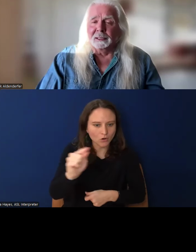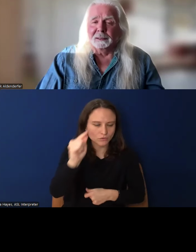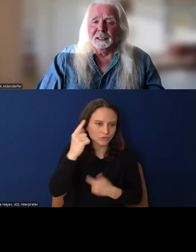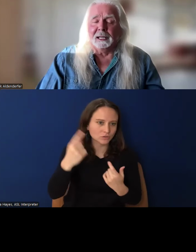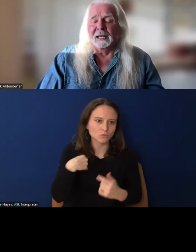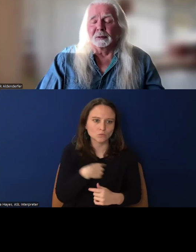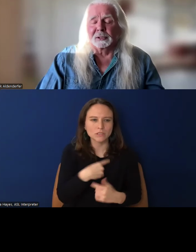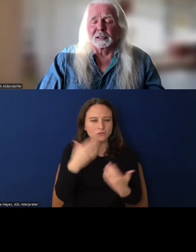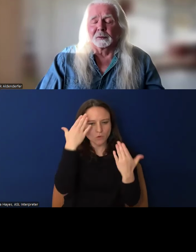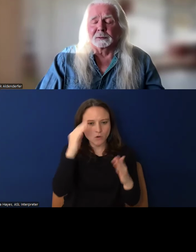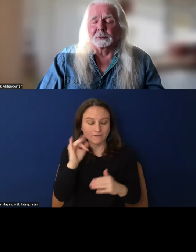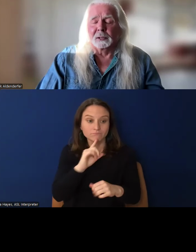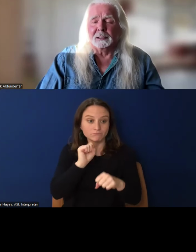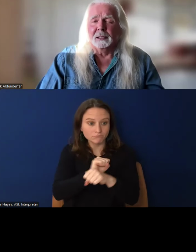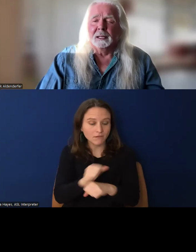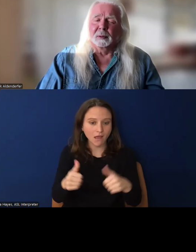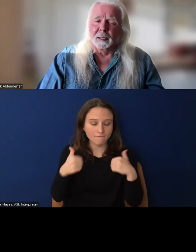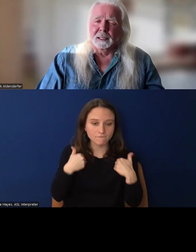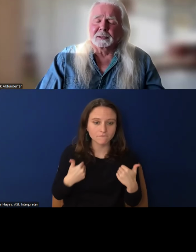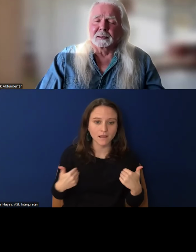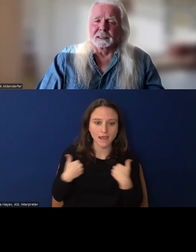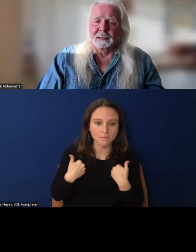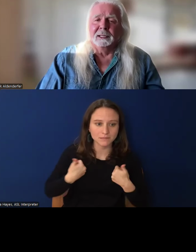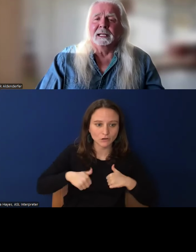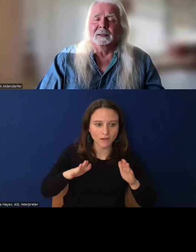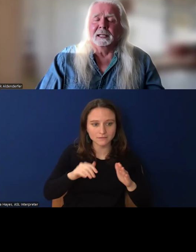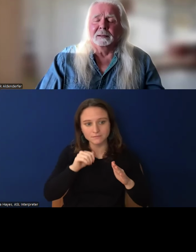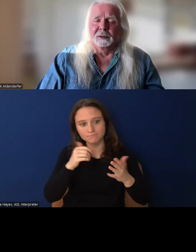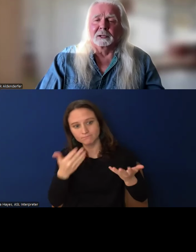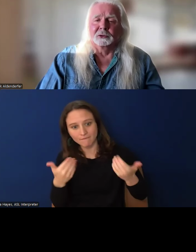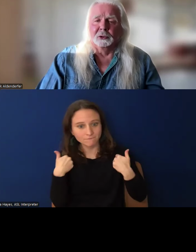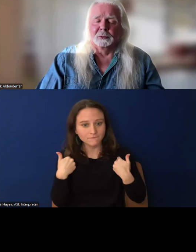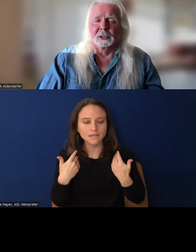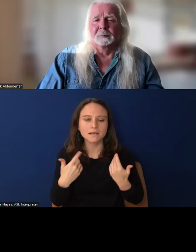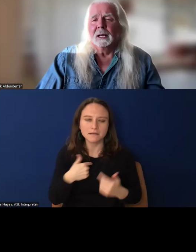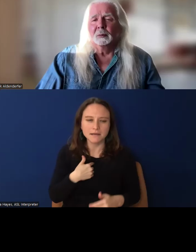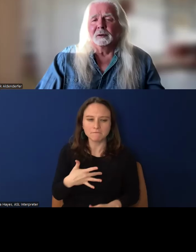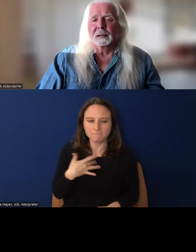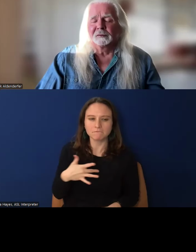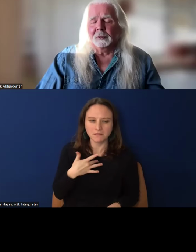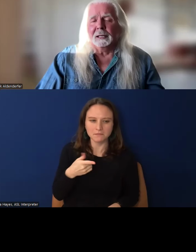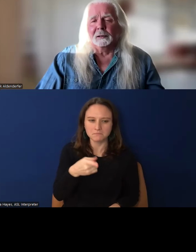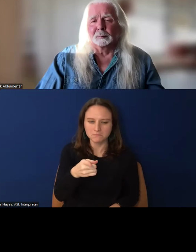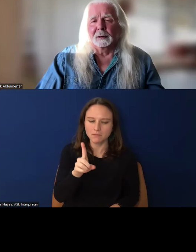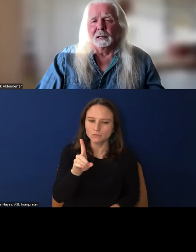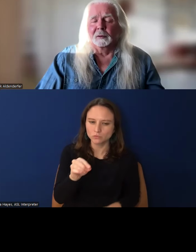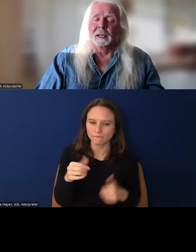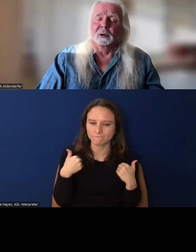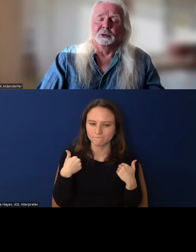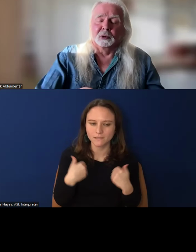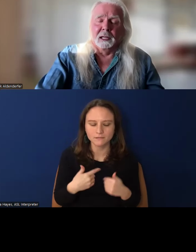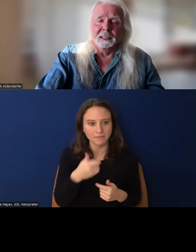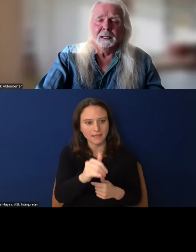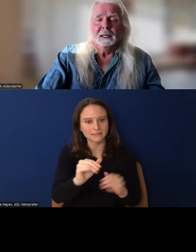actually contain animal sacrifices or not, but I'm guessing that they in fact do. So we've got a fairly clear parallel then